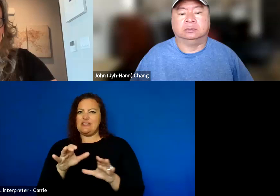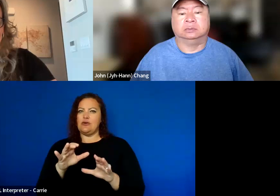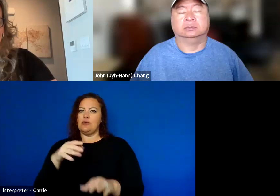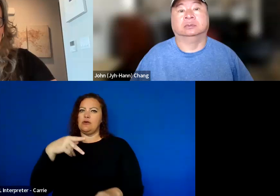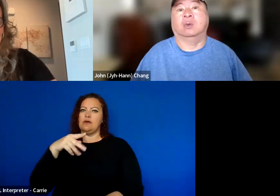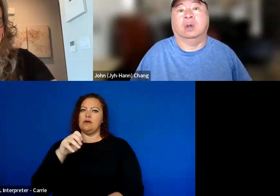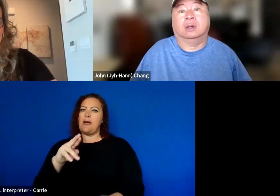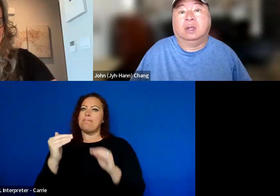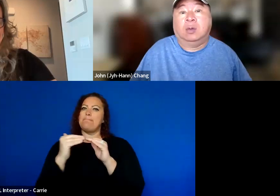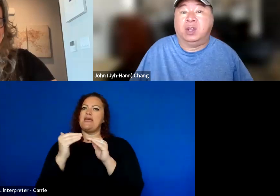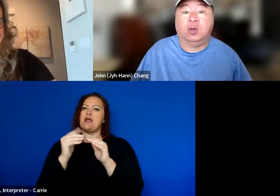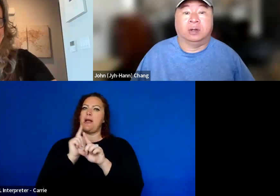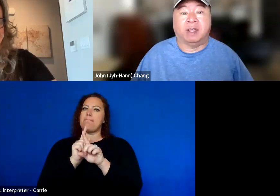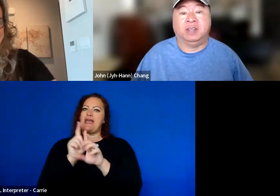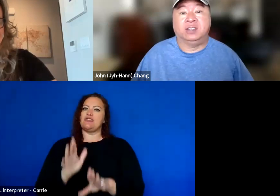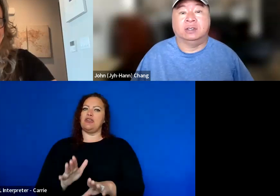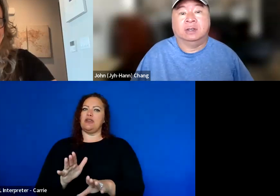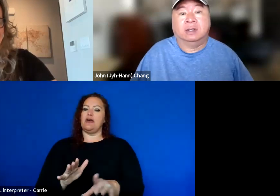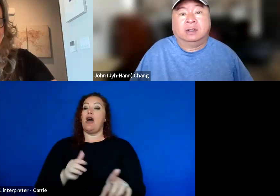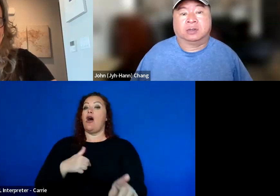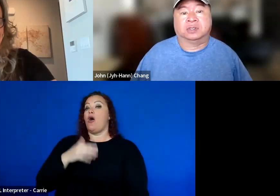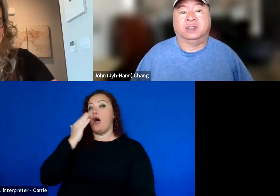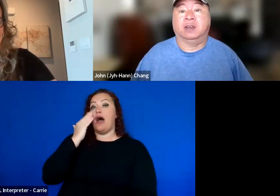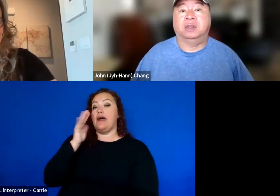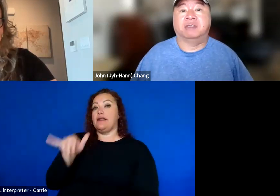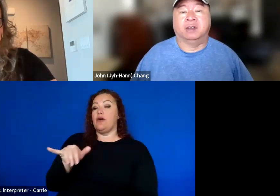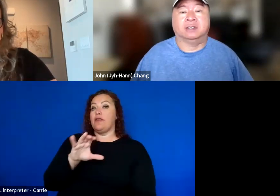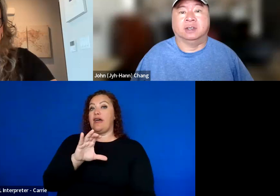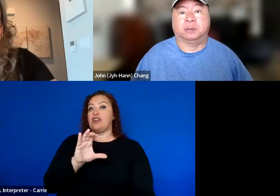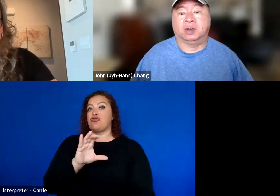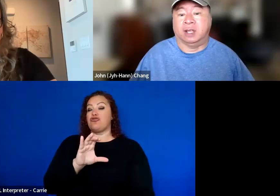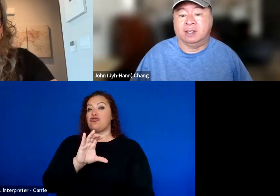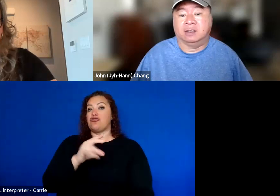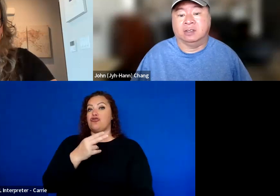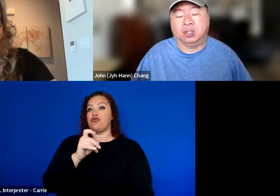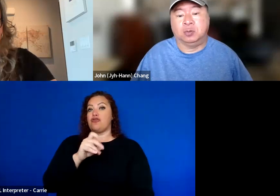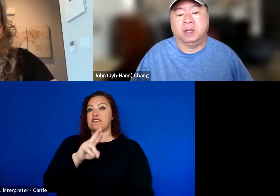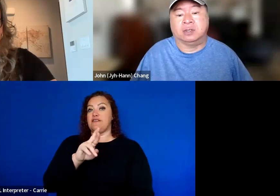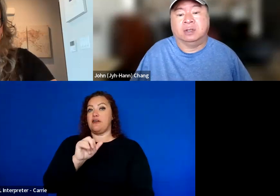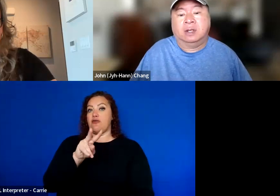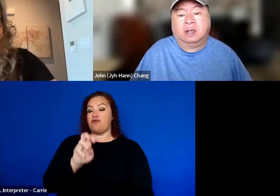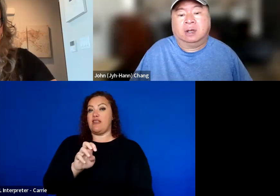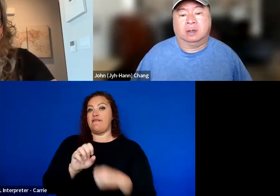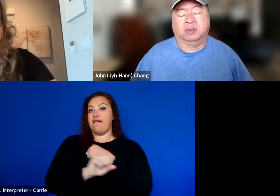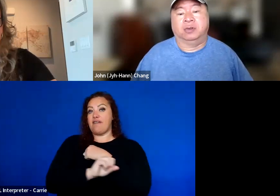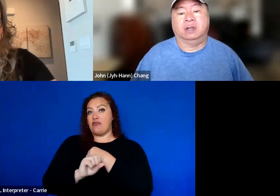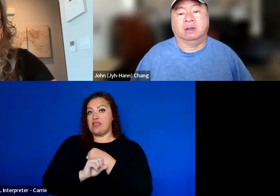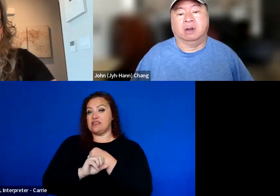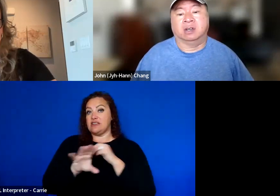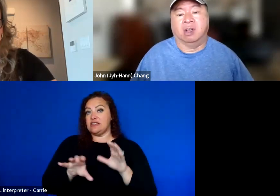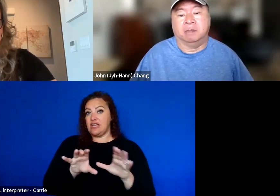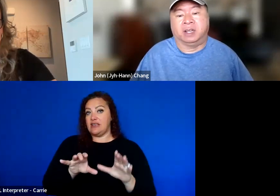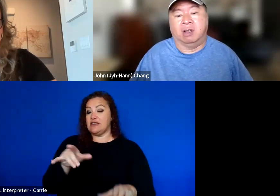mentoring. I know the foundation, the Christopher Dana Reeve Foundation does peer. I think, like you mentioned, your